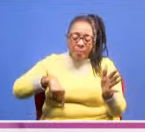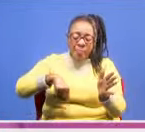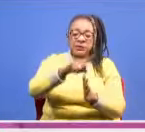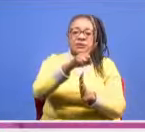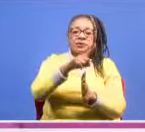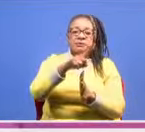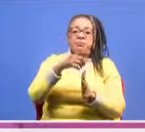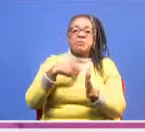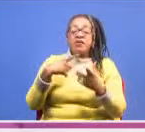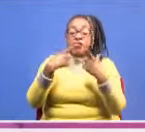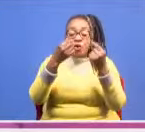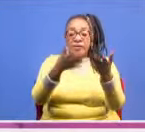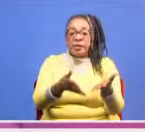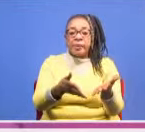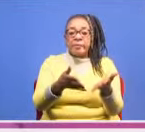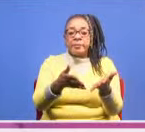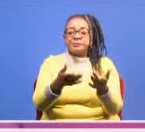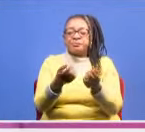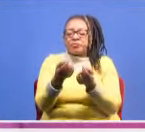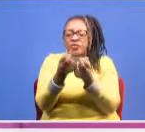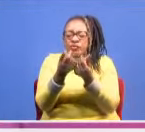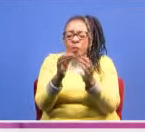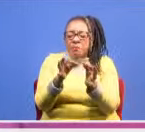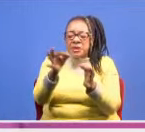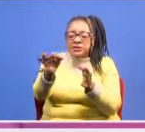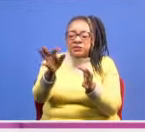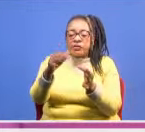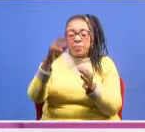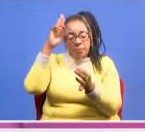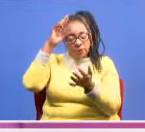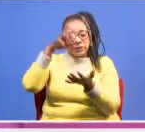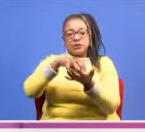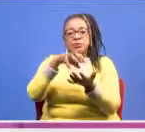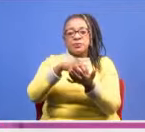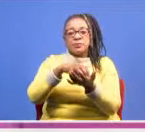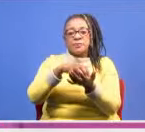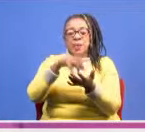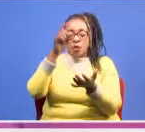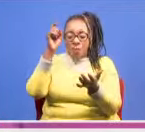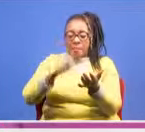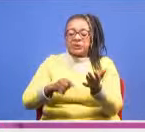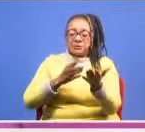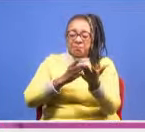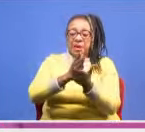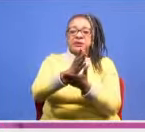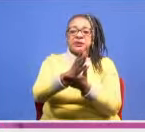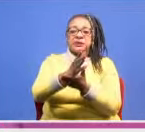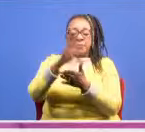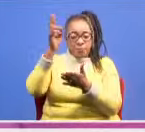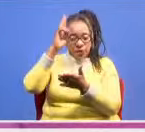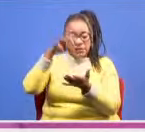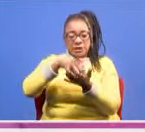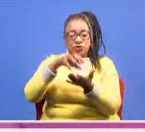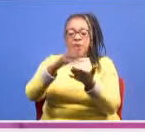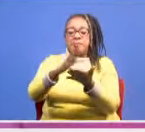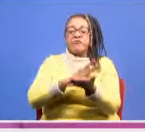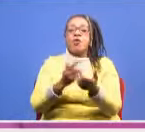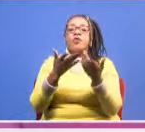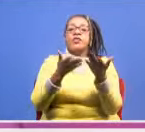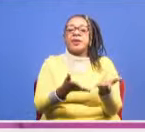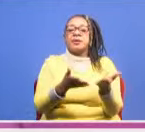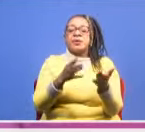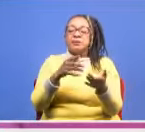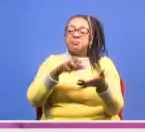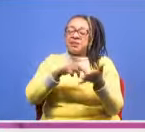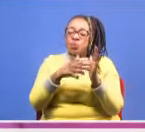there. It's just few meters away from the police station, and you must pass past the police station before you get there. So that tells you